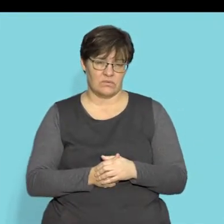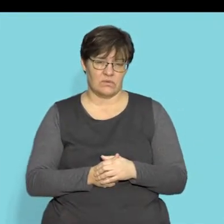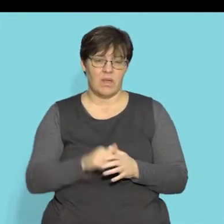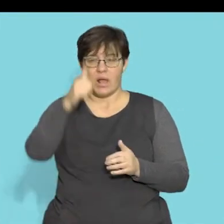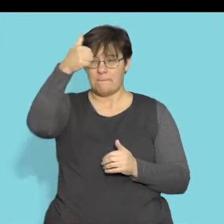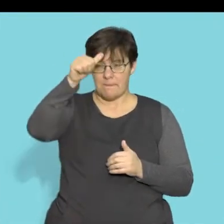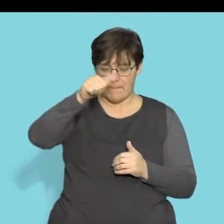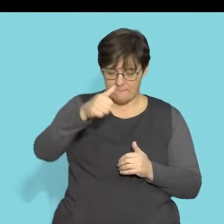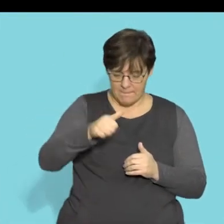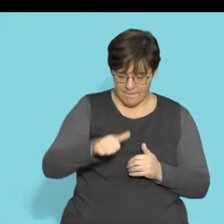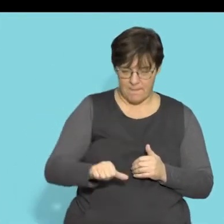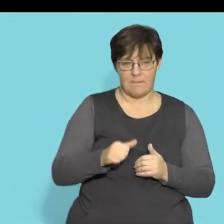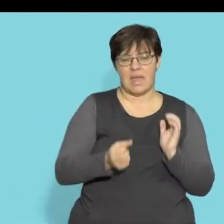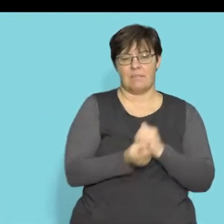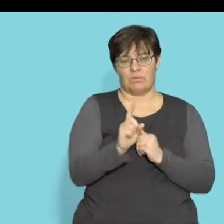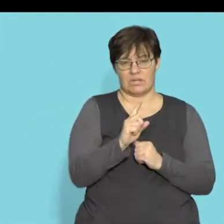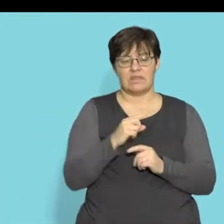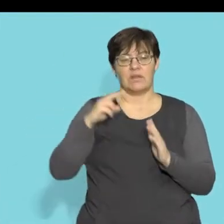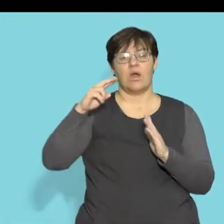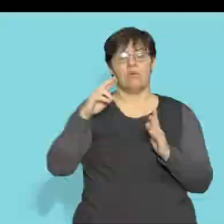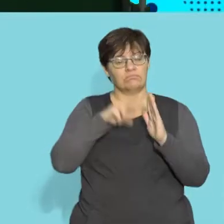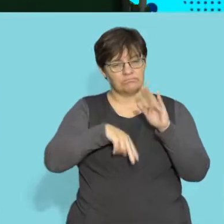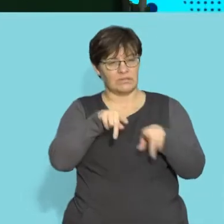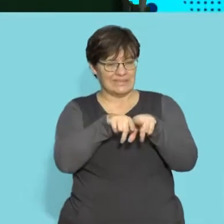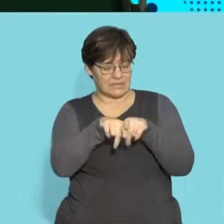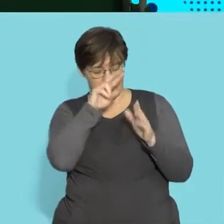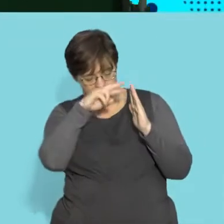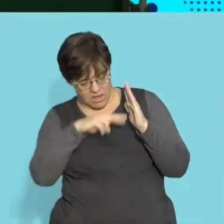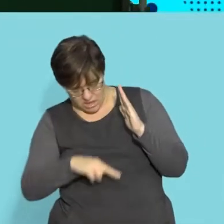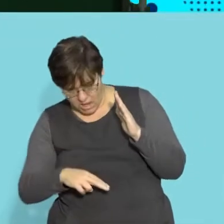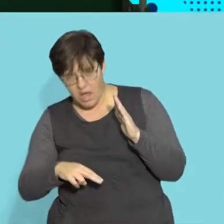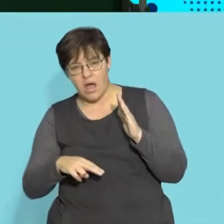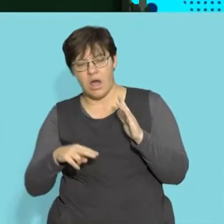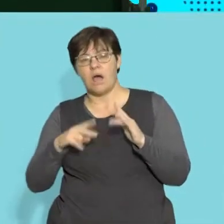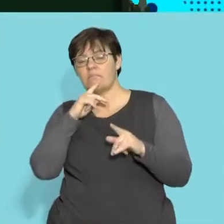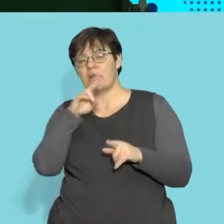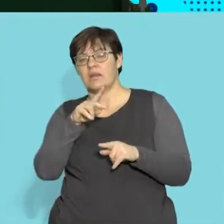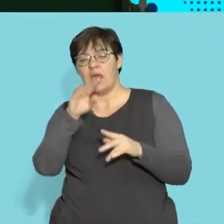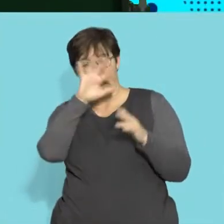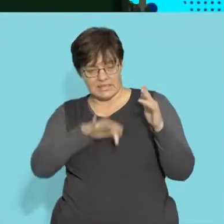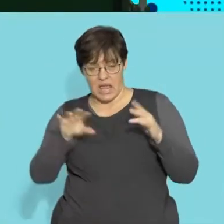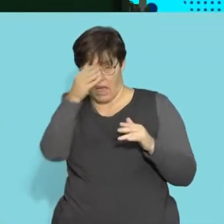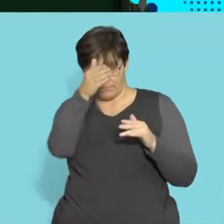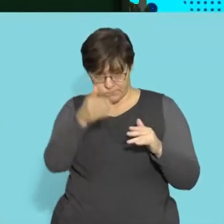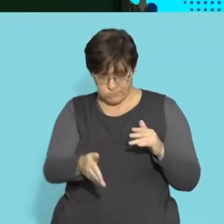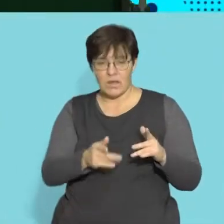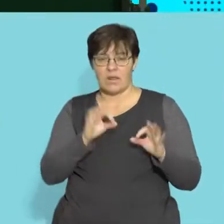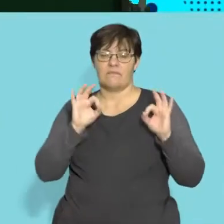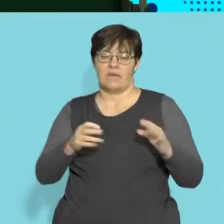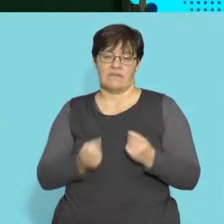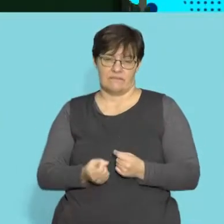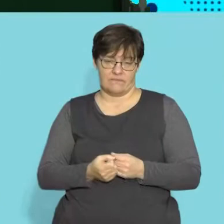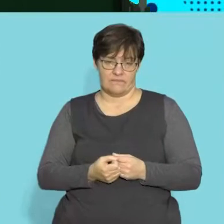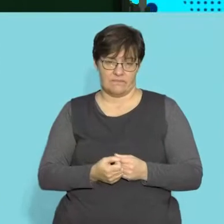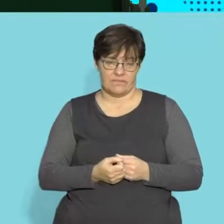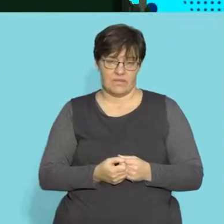synthesize in the plan, and then proofread to see that you've completed an essay with the main concepts in it. I